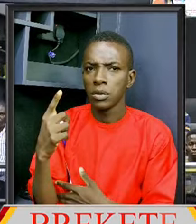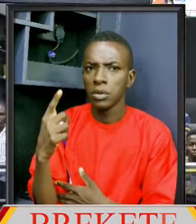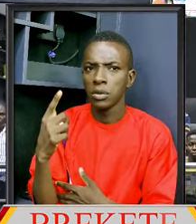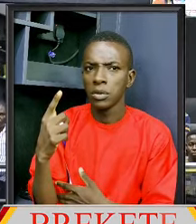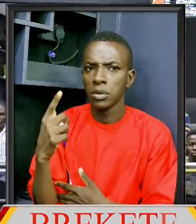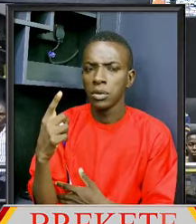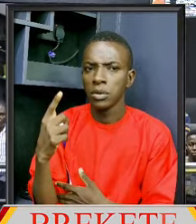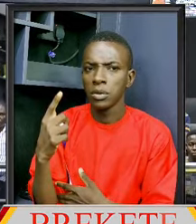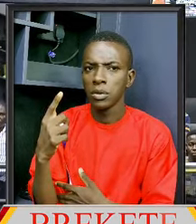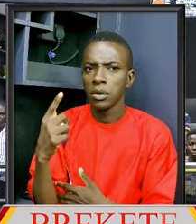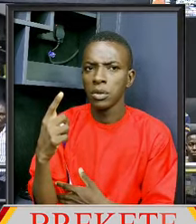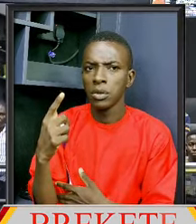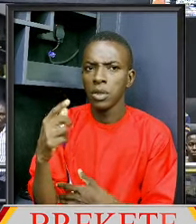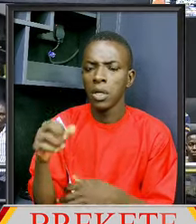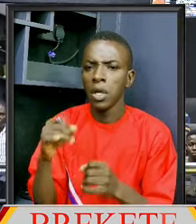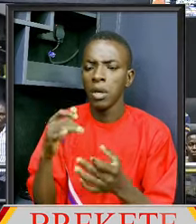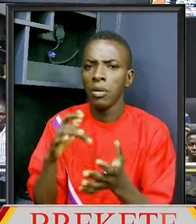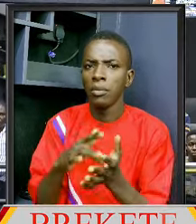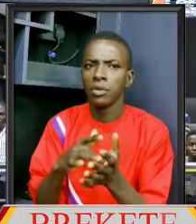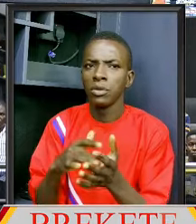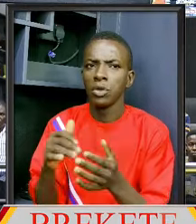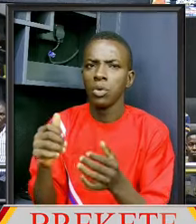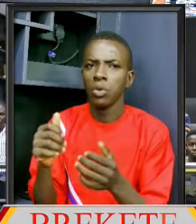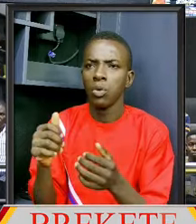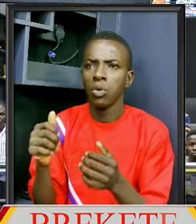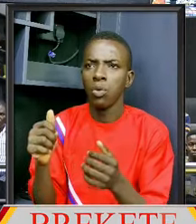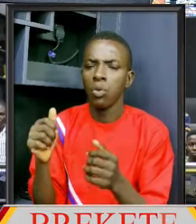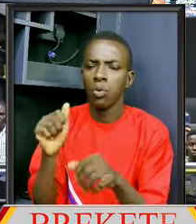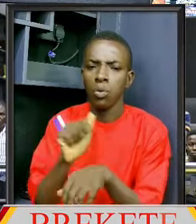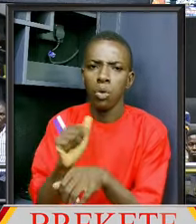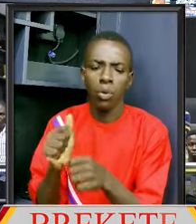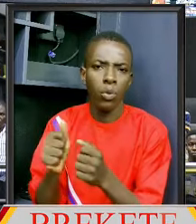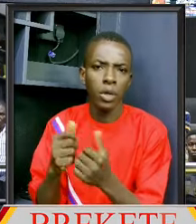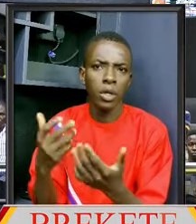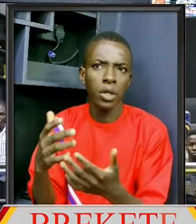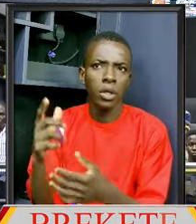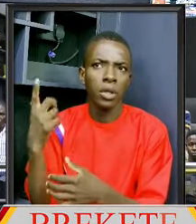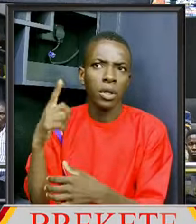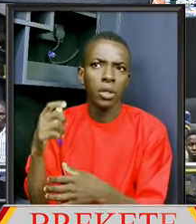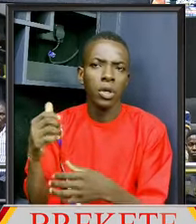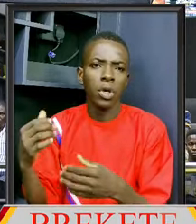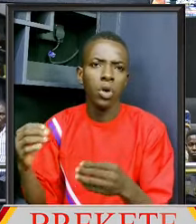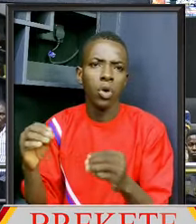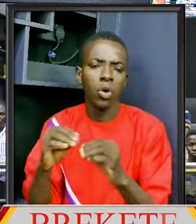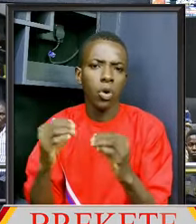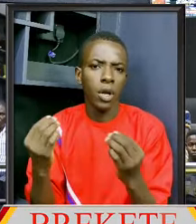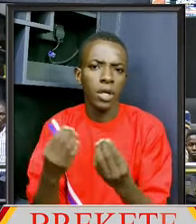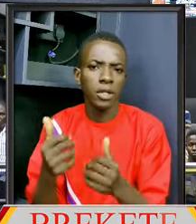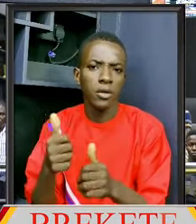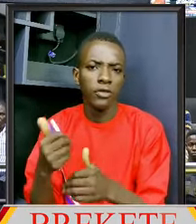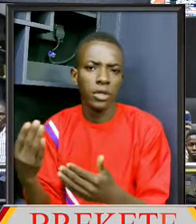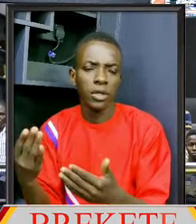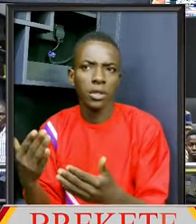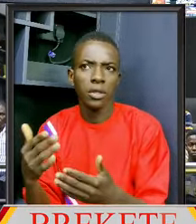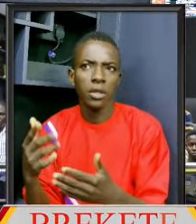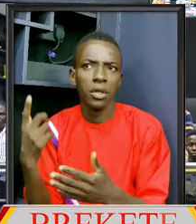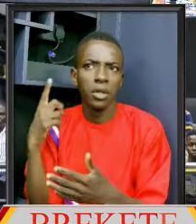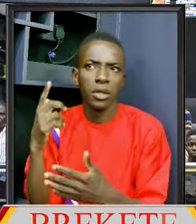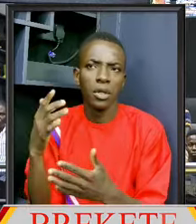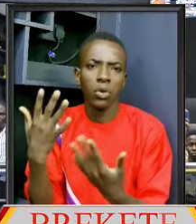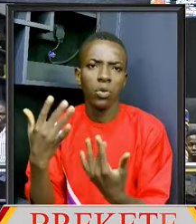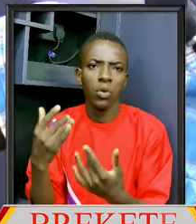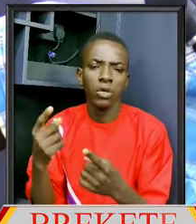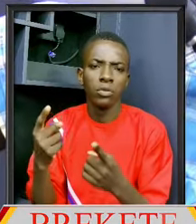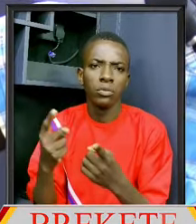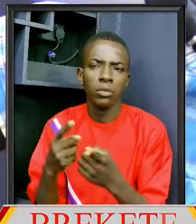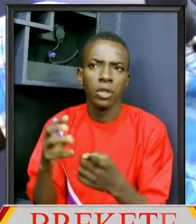How you go take medicine? How medicine go take work without lab enough now? Fit. Enough he fit. He don't coordinate everything. I want make it coordinate lab. I dey wait